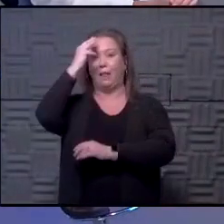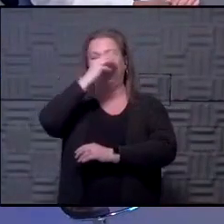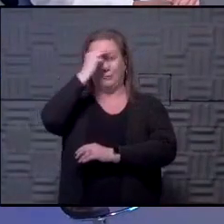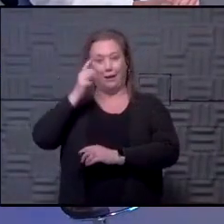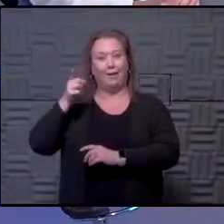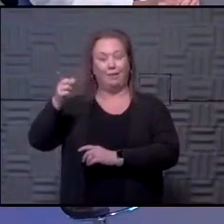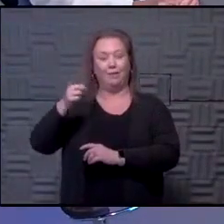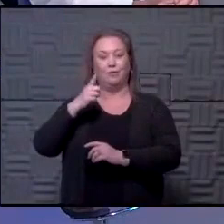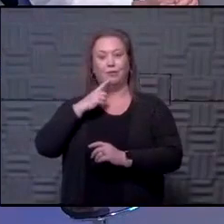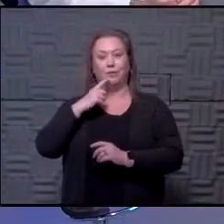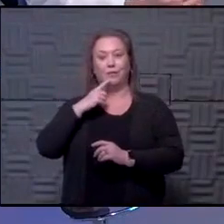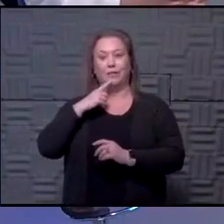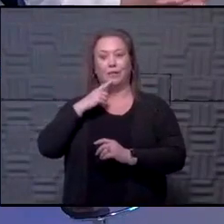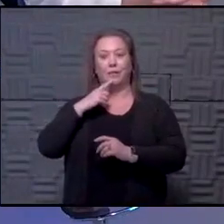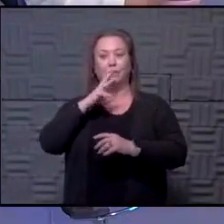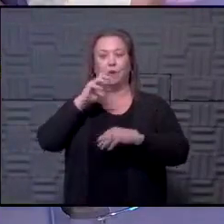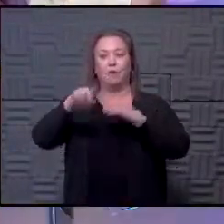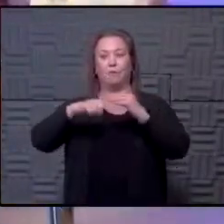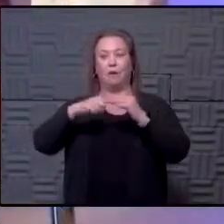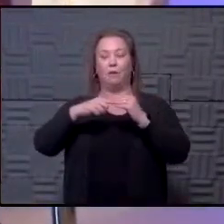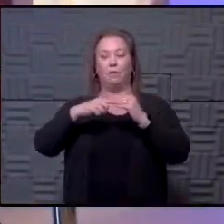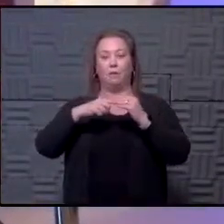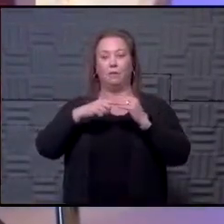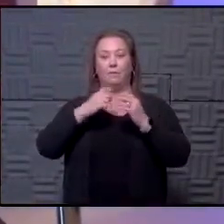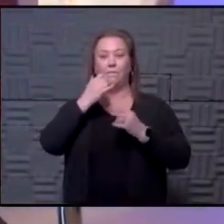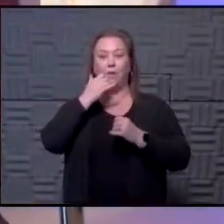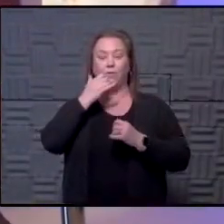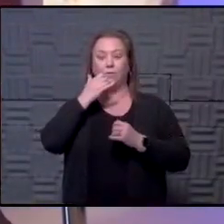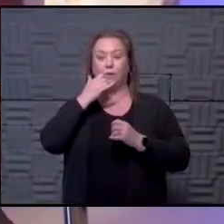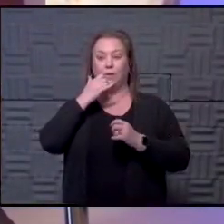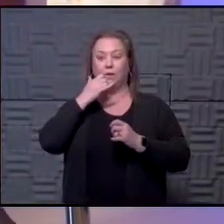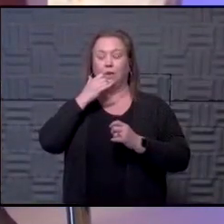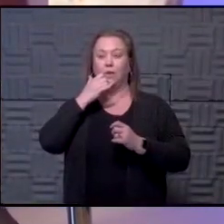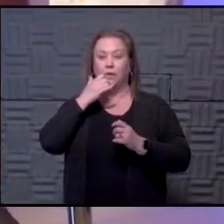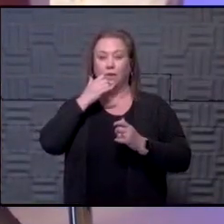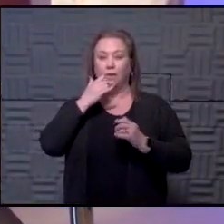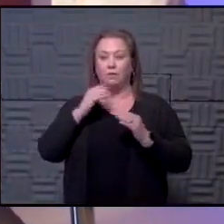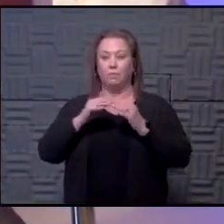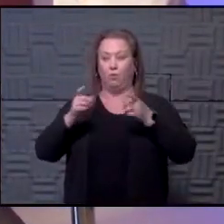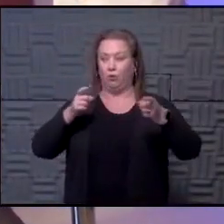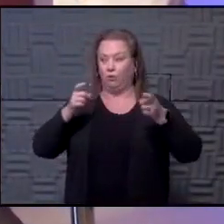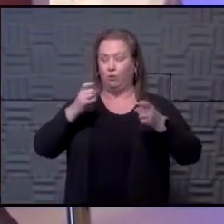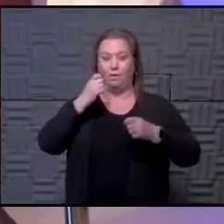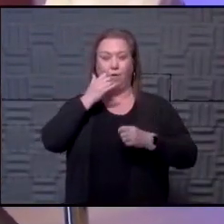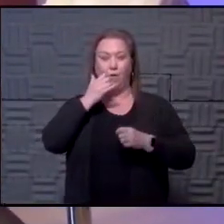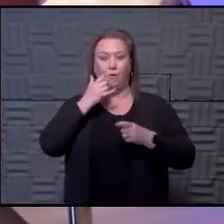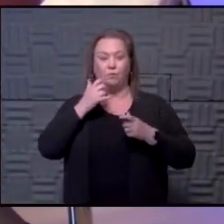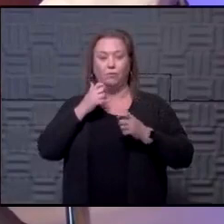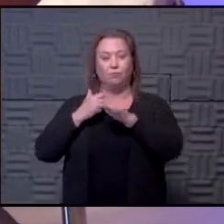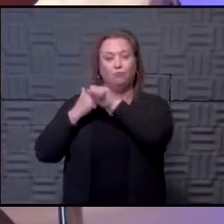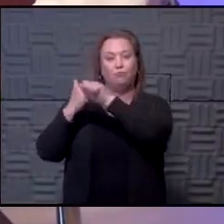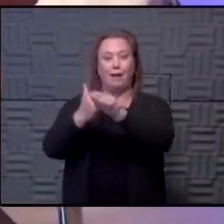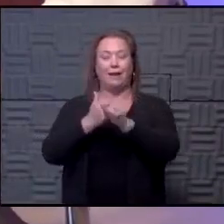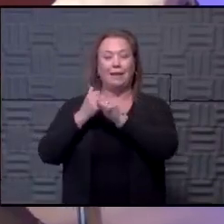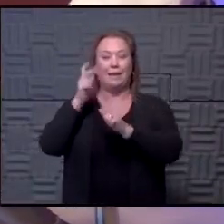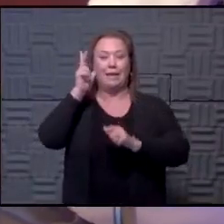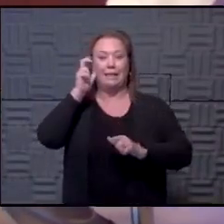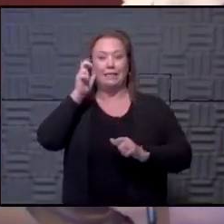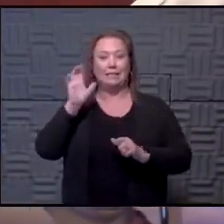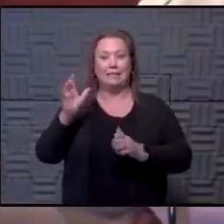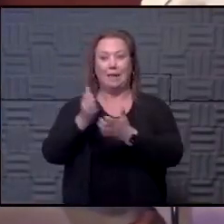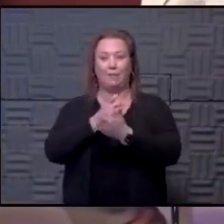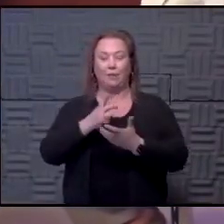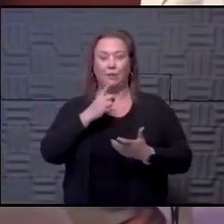said, she talked about the phones, and there's probably a lot more control going on with your phones with tracking and listening to everything you